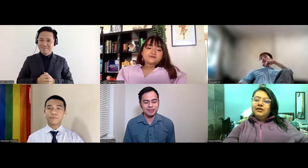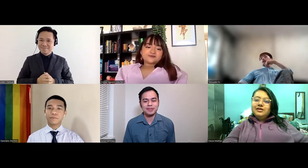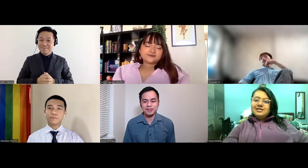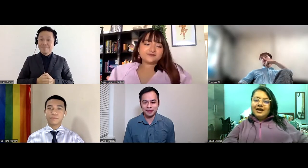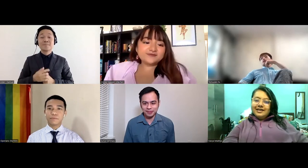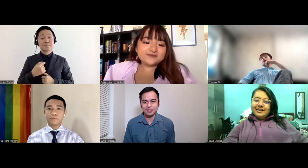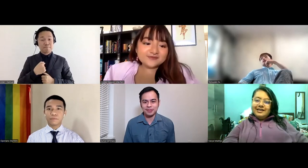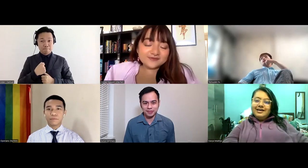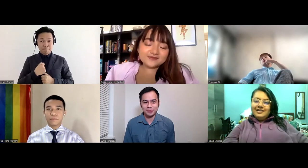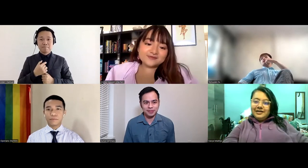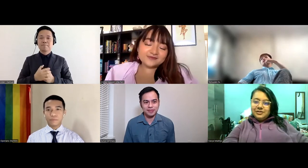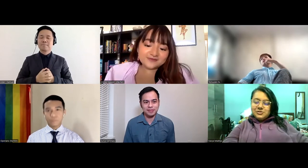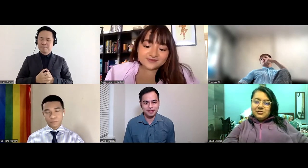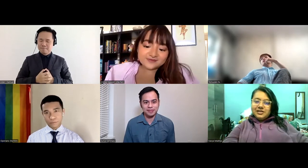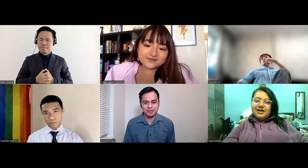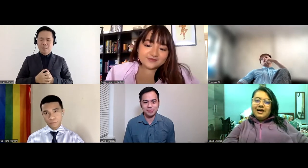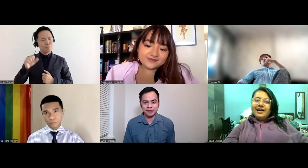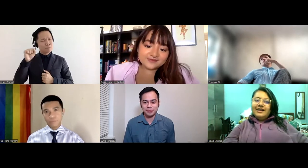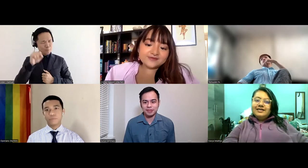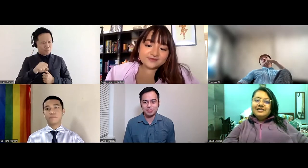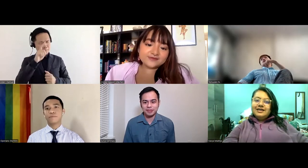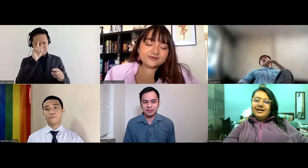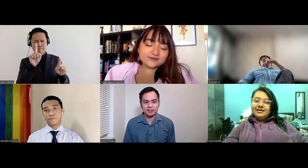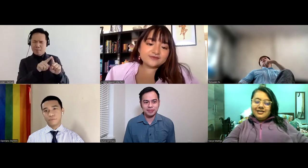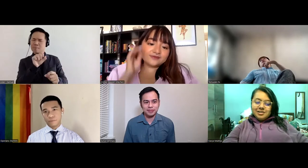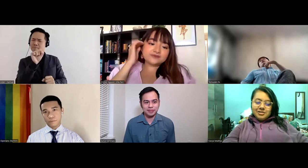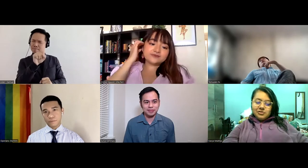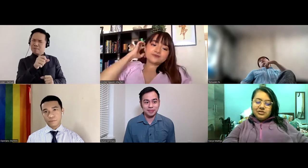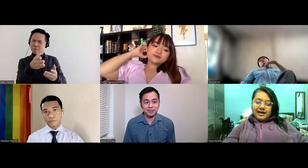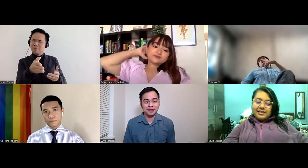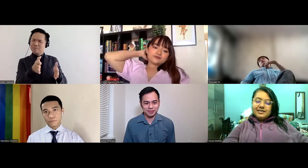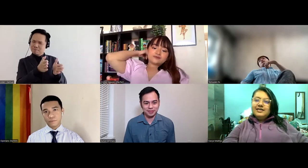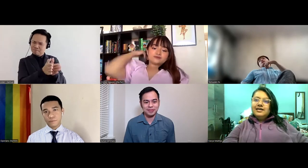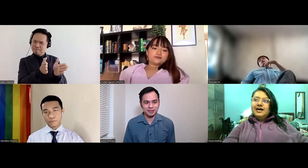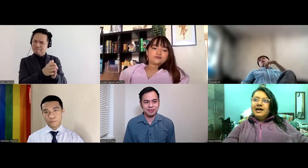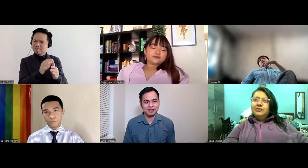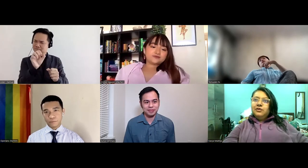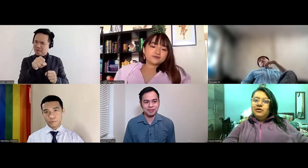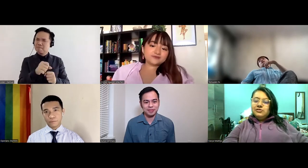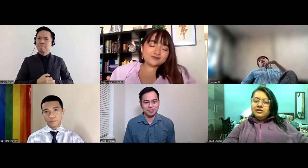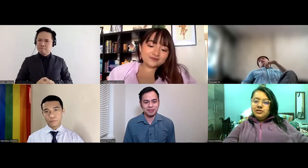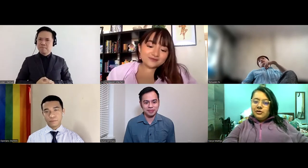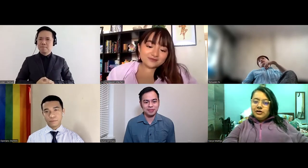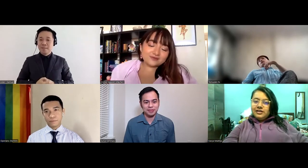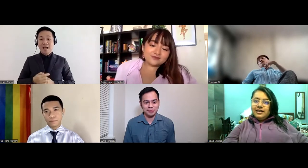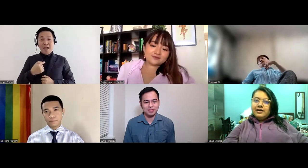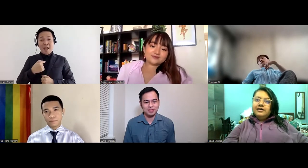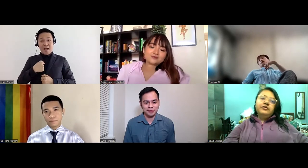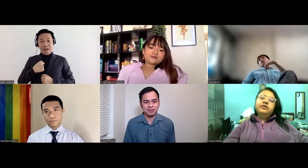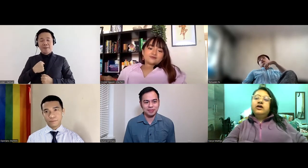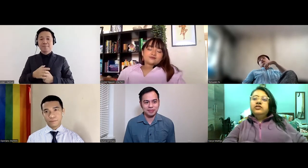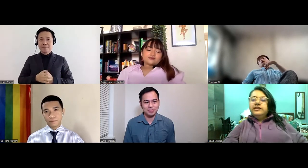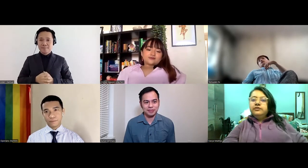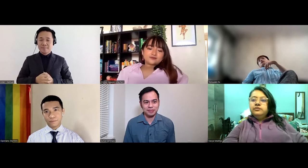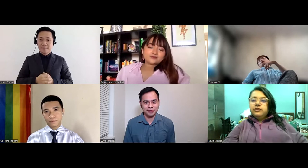Of course, I agree with Surya. And in addition to that, I would also ensure that, you